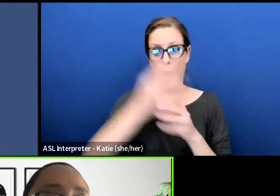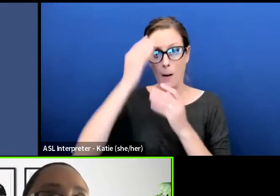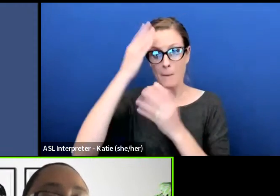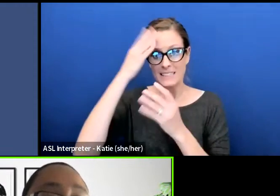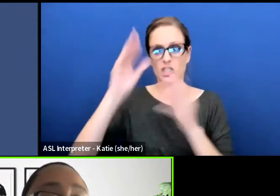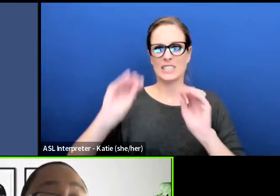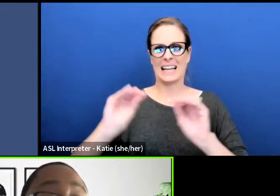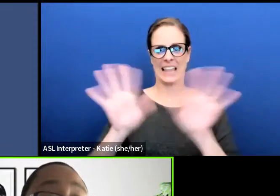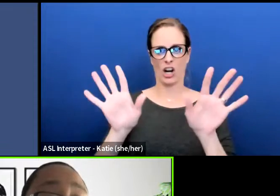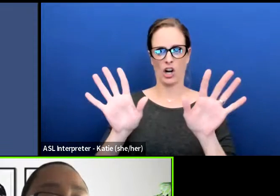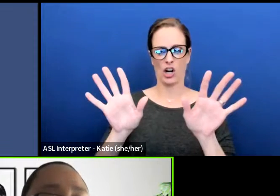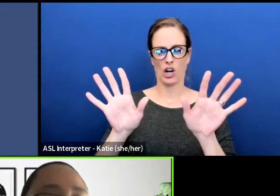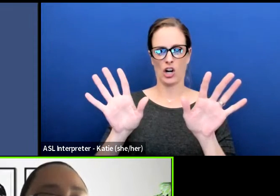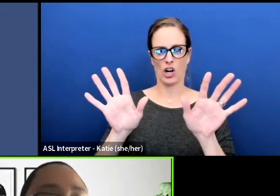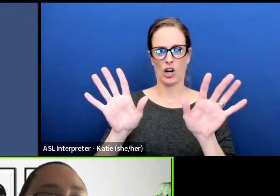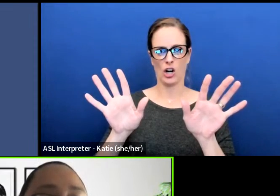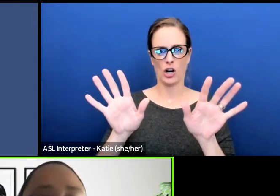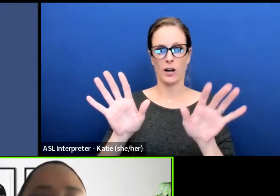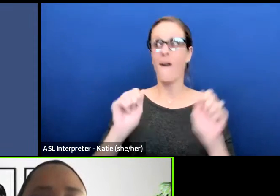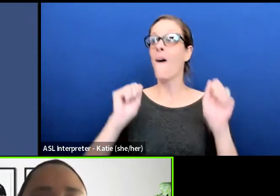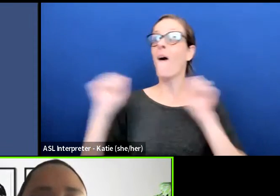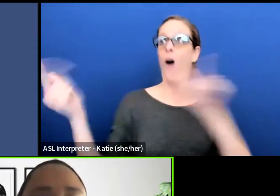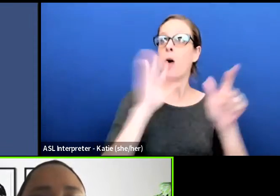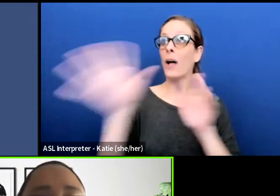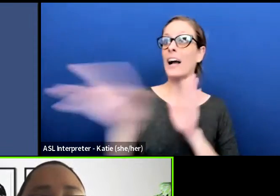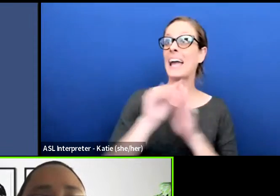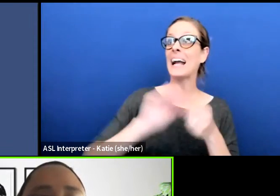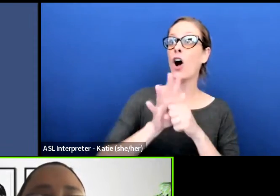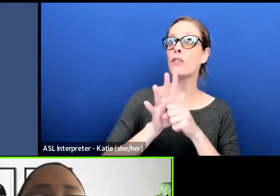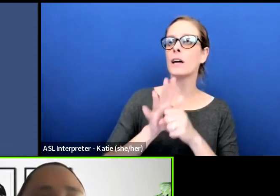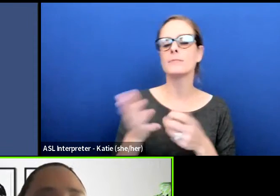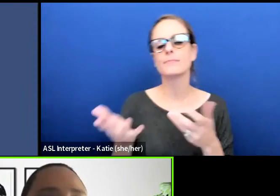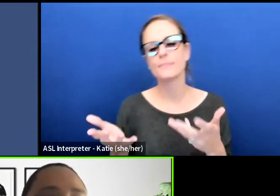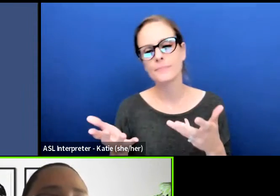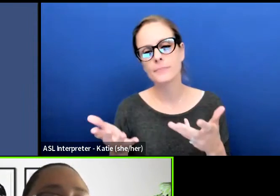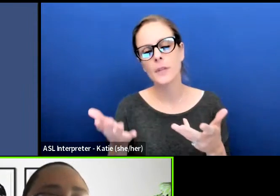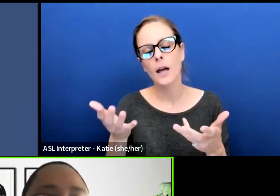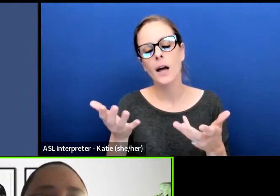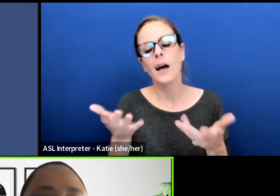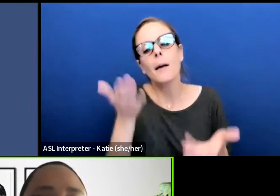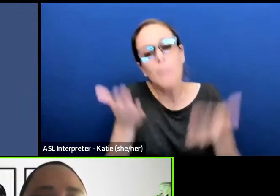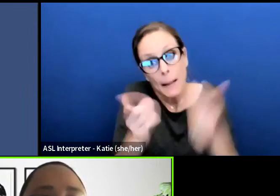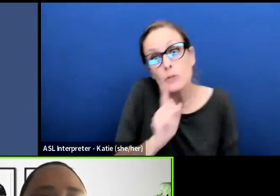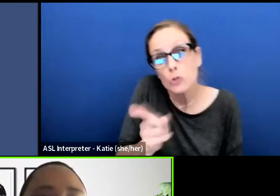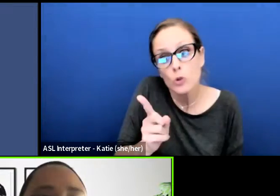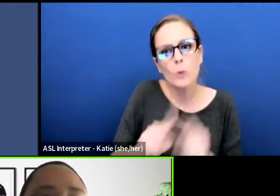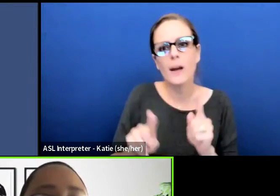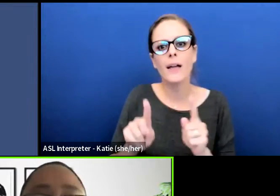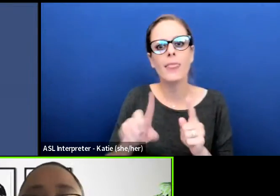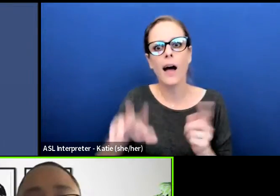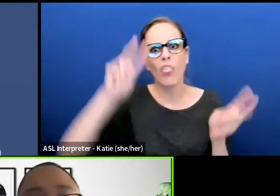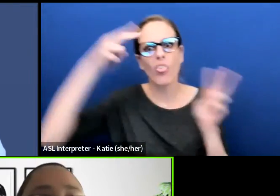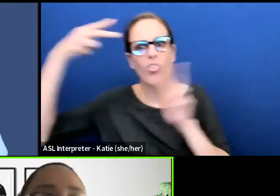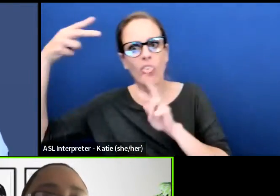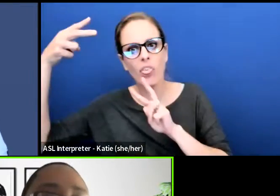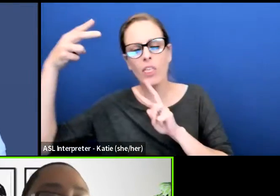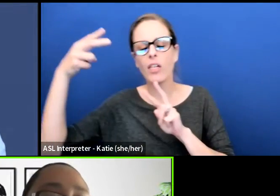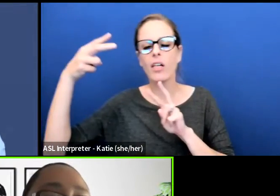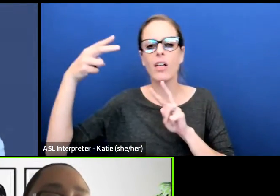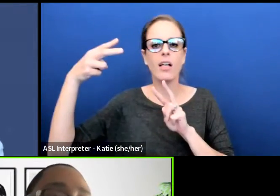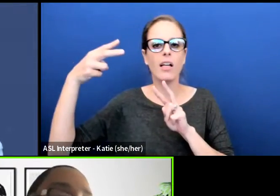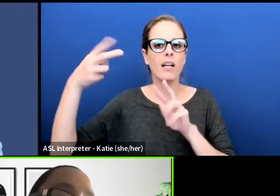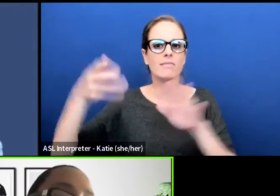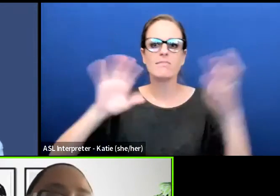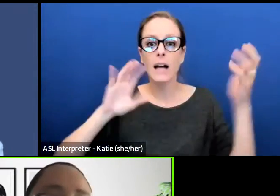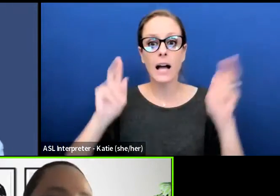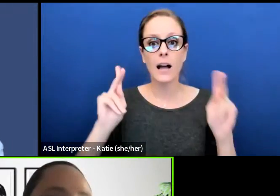say everyone's going to get COVID. Well, that may be true. It sends the wrong message. We've had a lot of community members who hear that